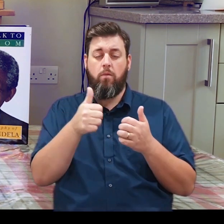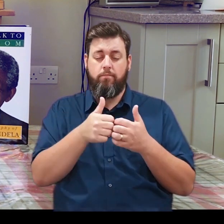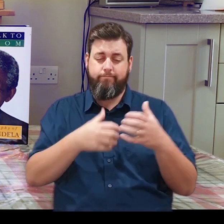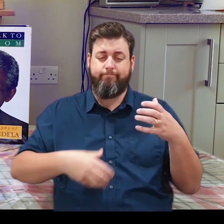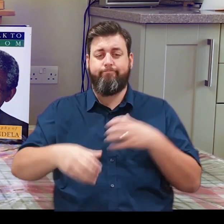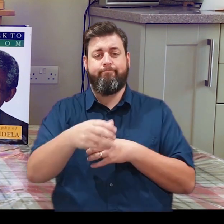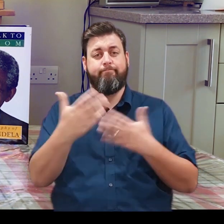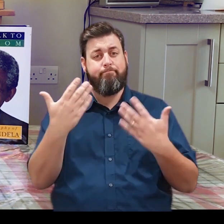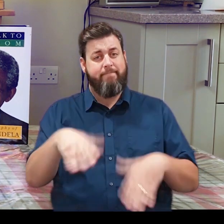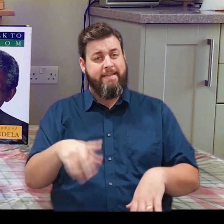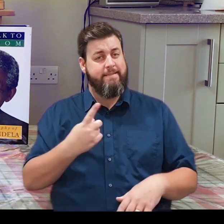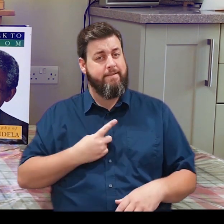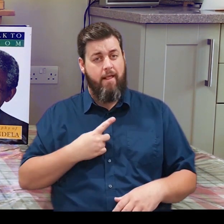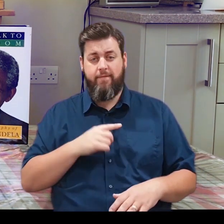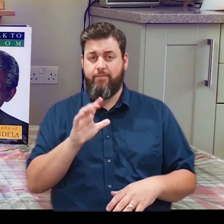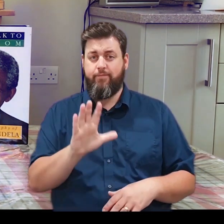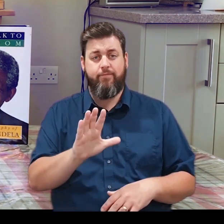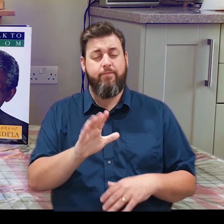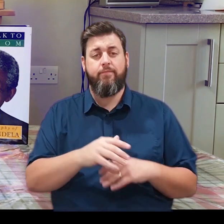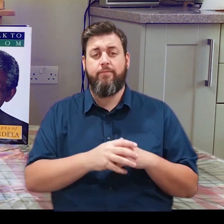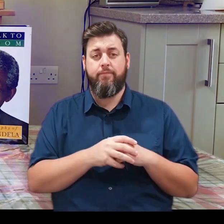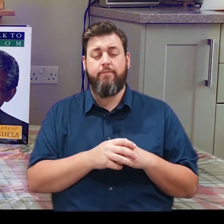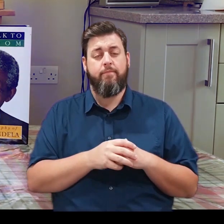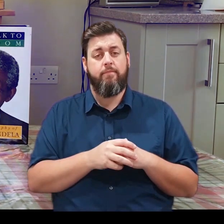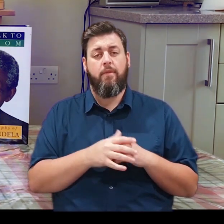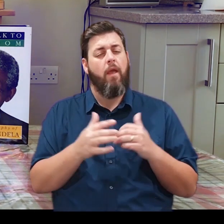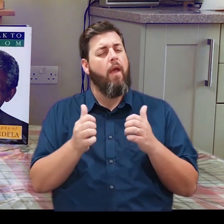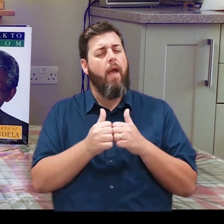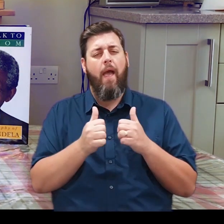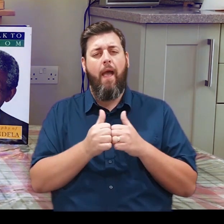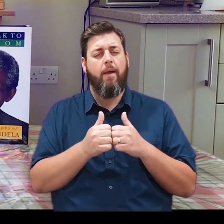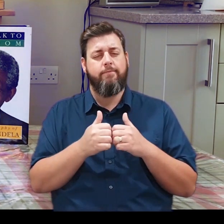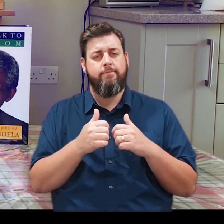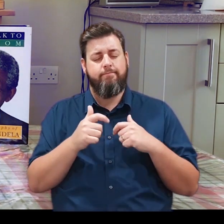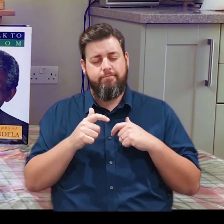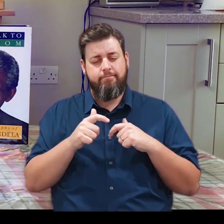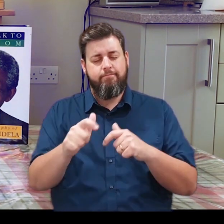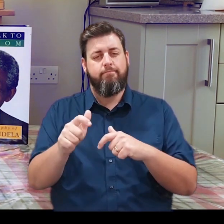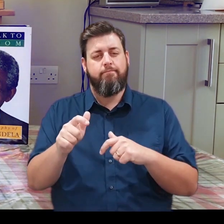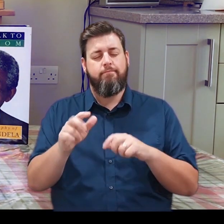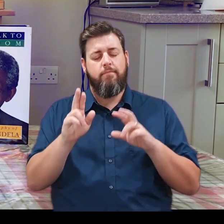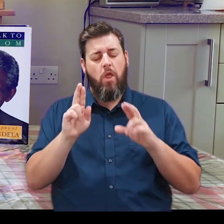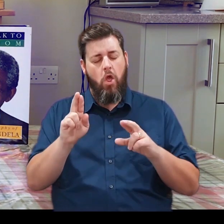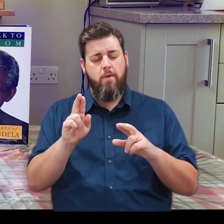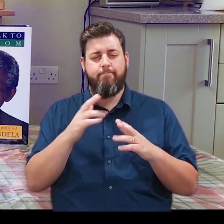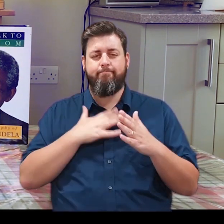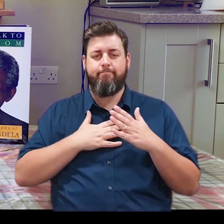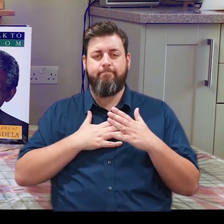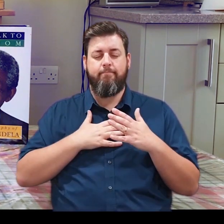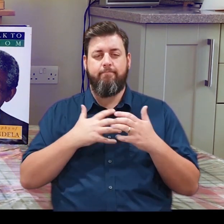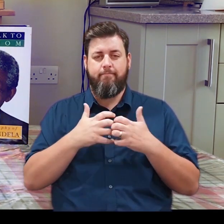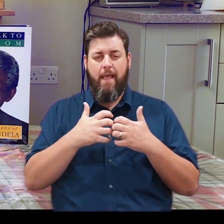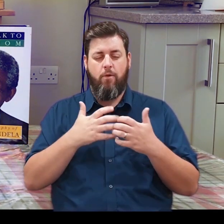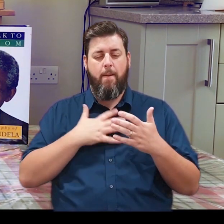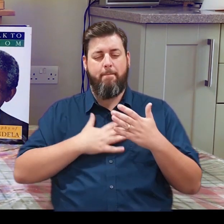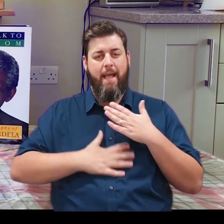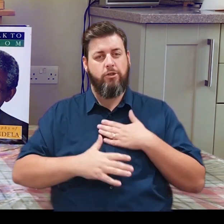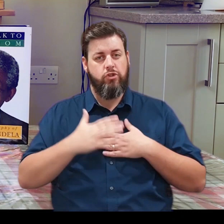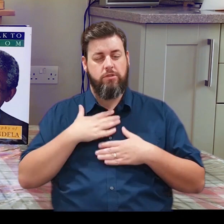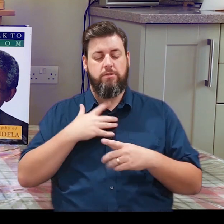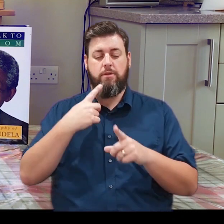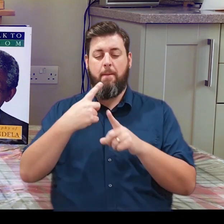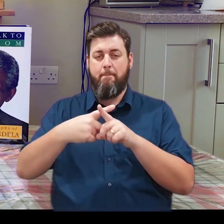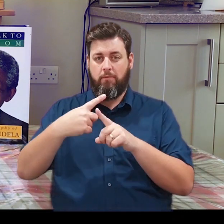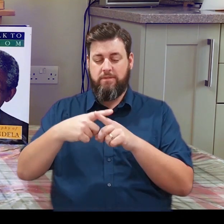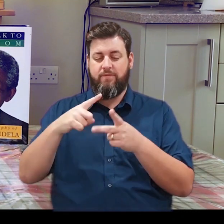I've been in that situation. How do you keep up hope? Patience, positivity,